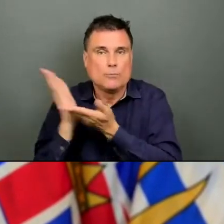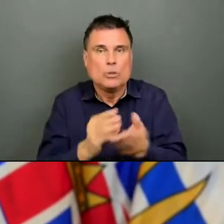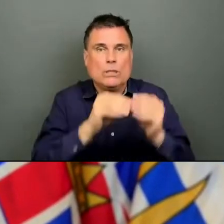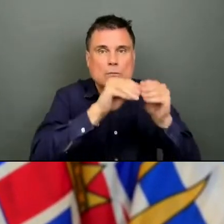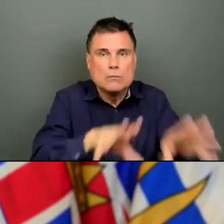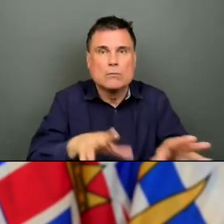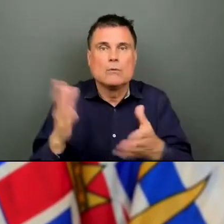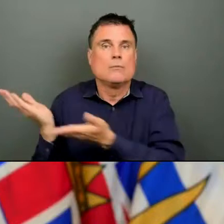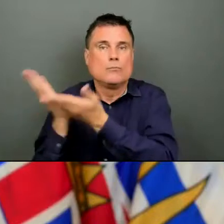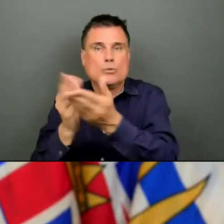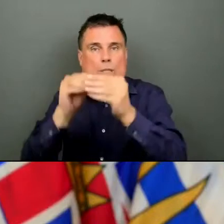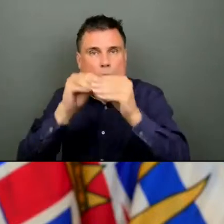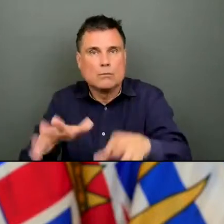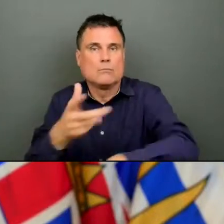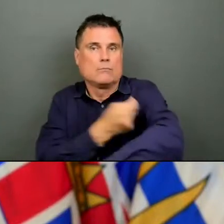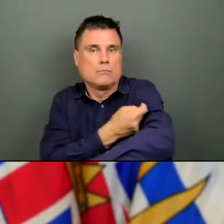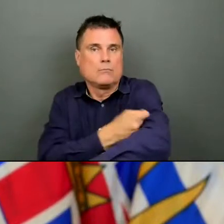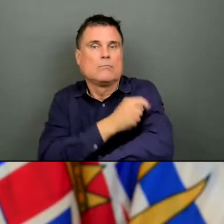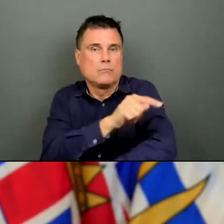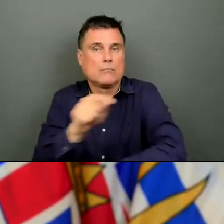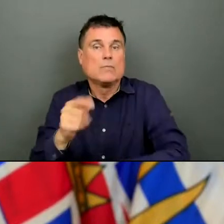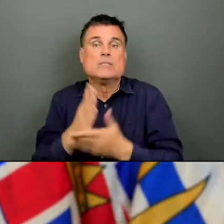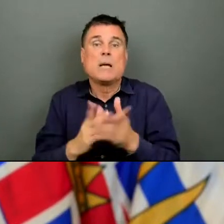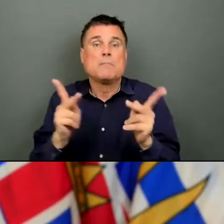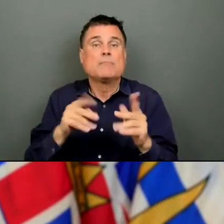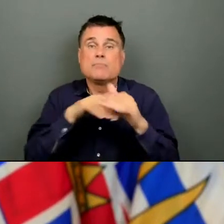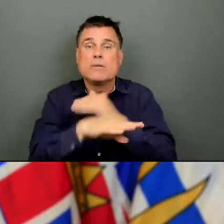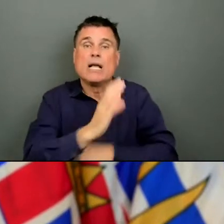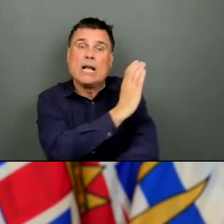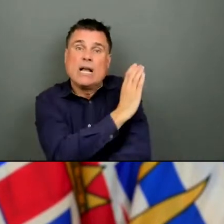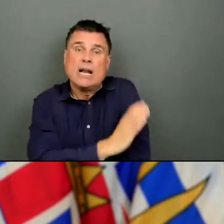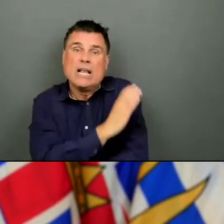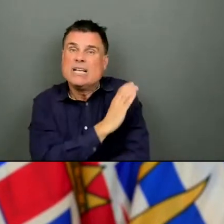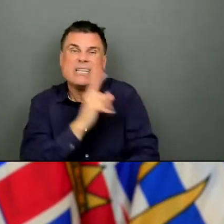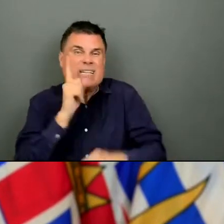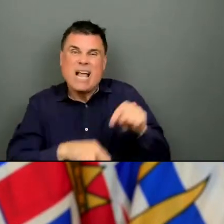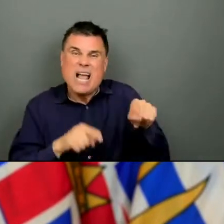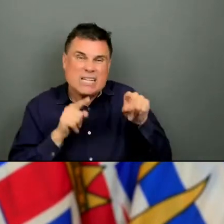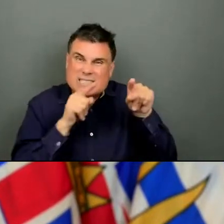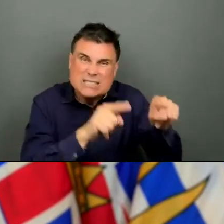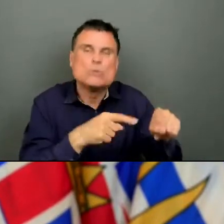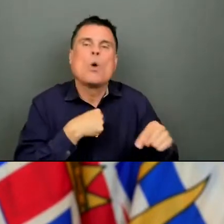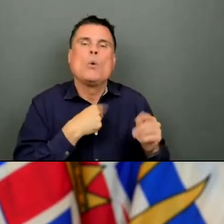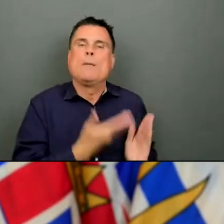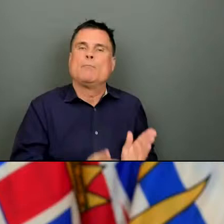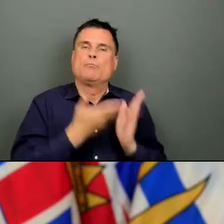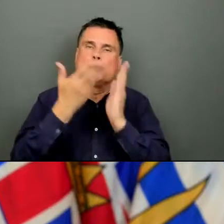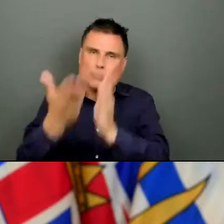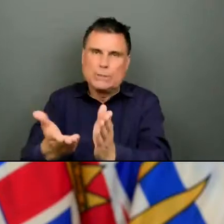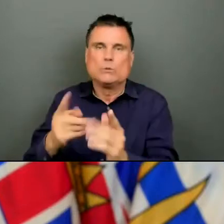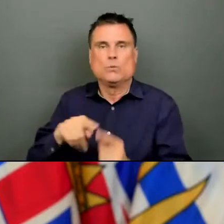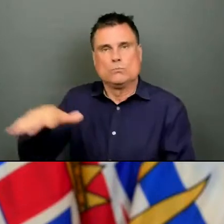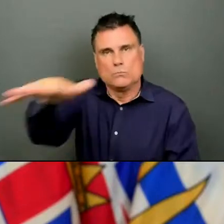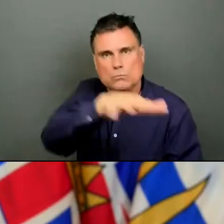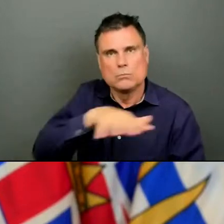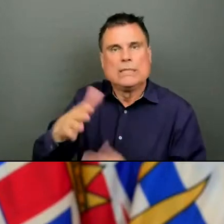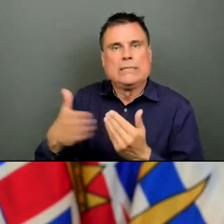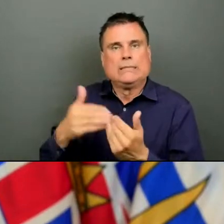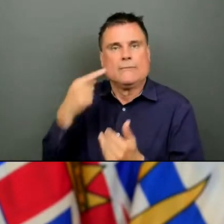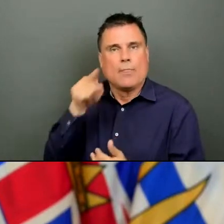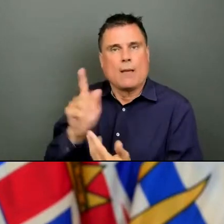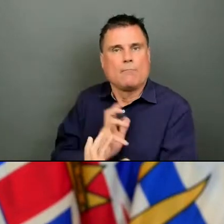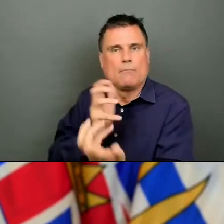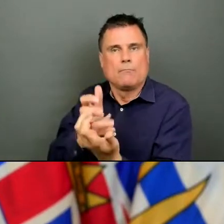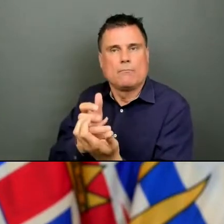the clinics, but for some people it's more of a challenge. So in the interior, we've been seeing mobile clinics going around to